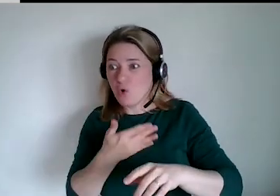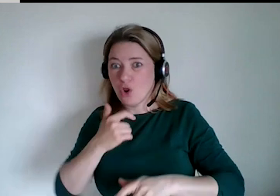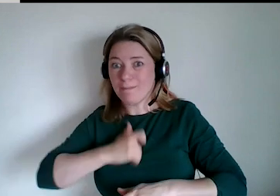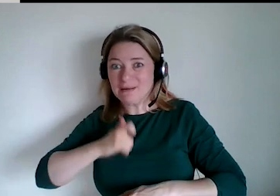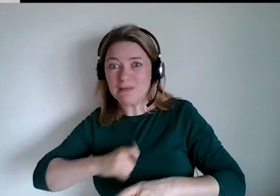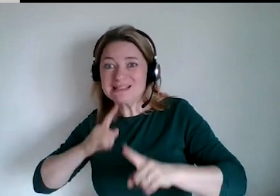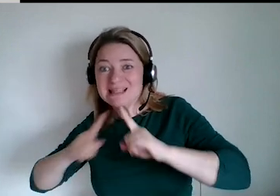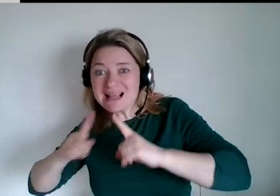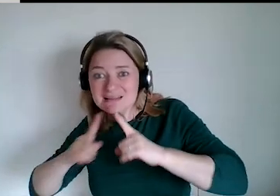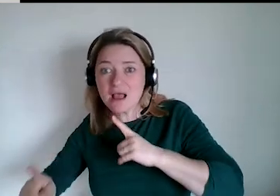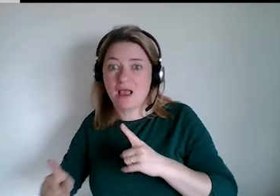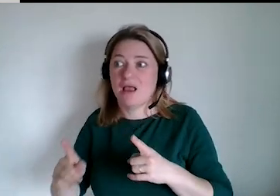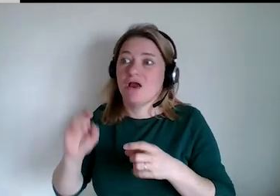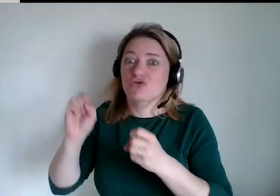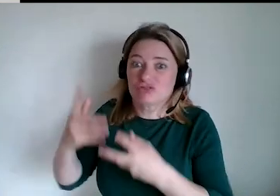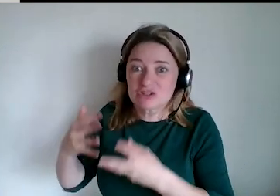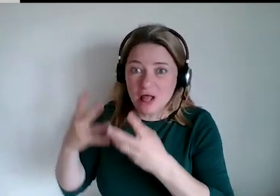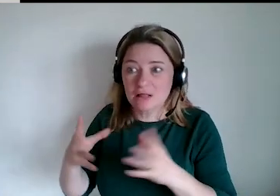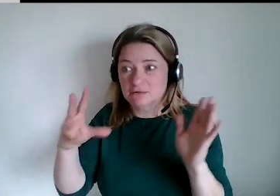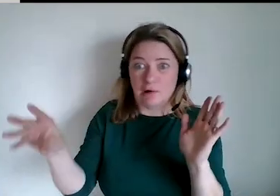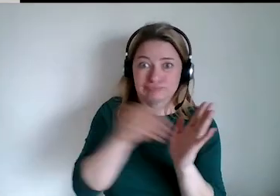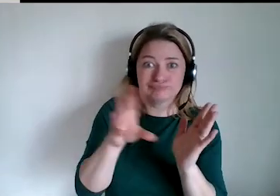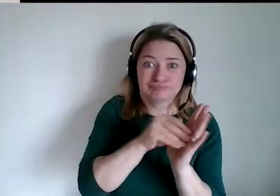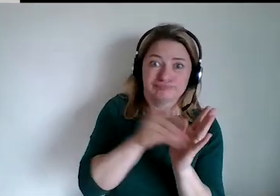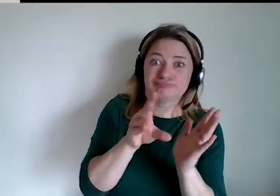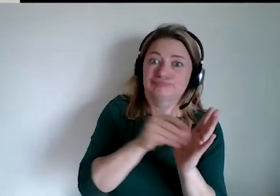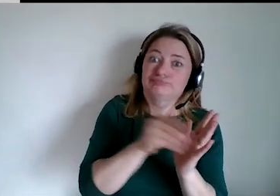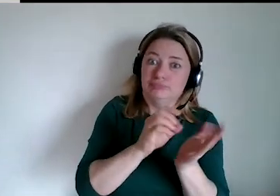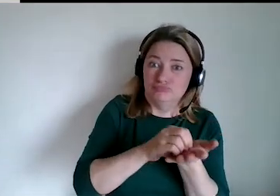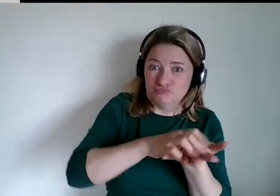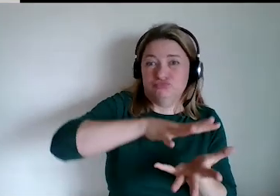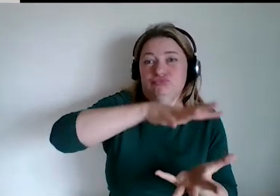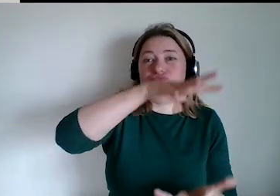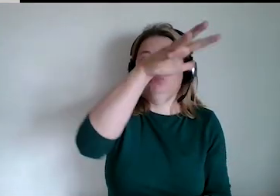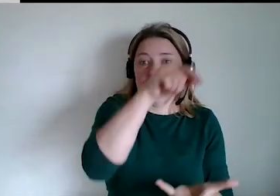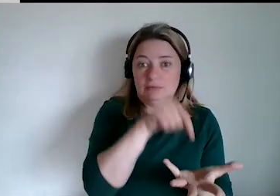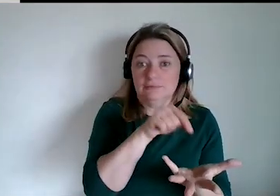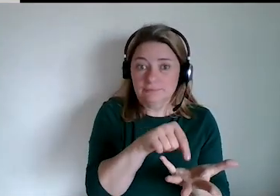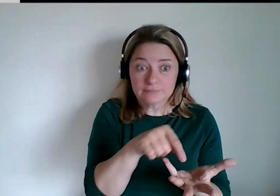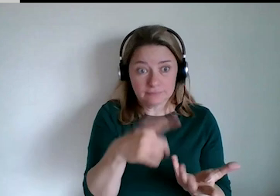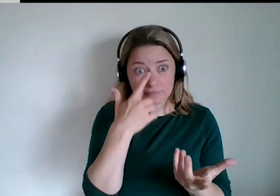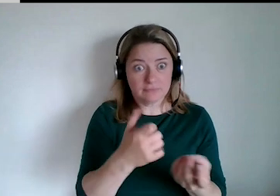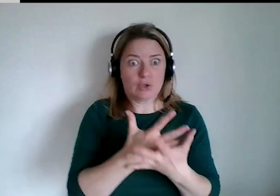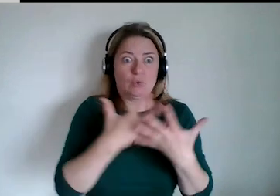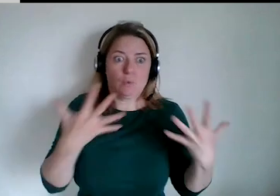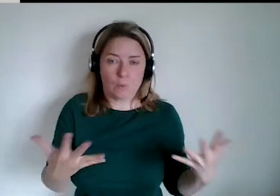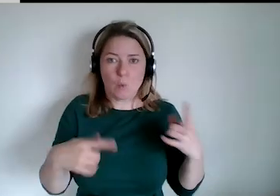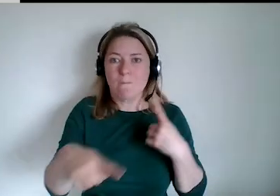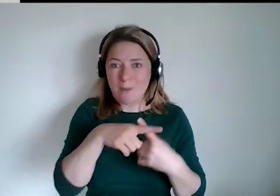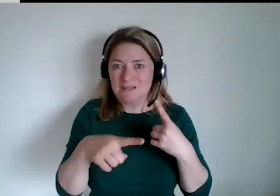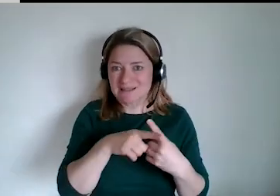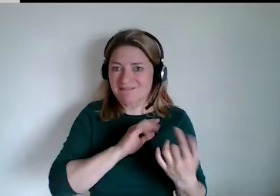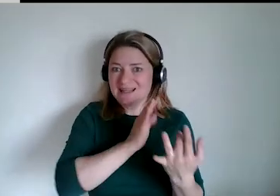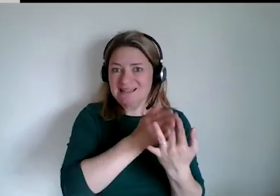biomedical results. And from that, a huge number of positive interventions have